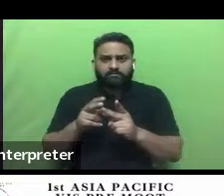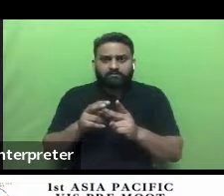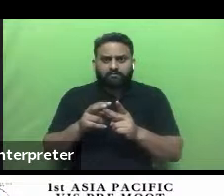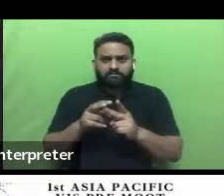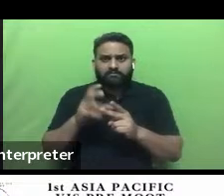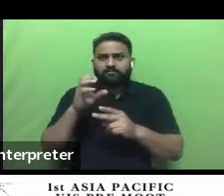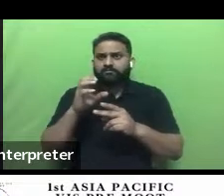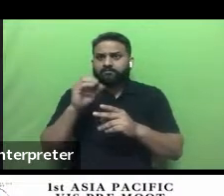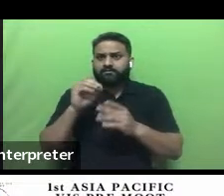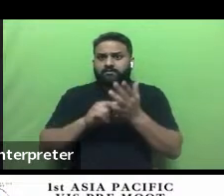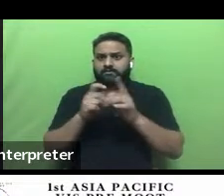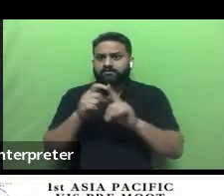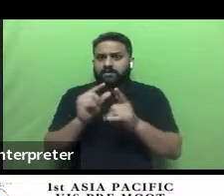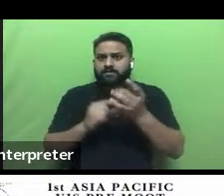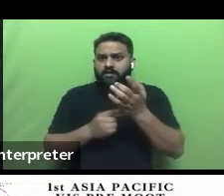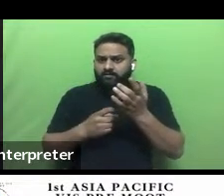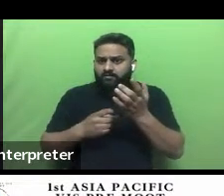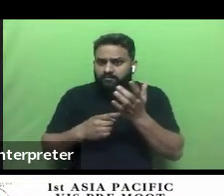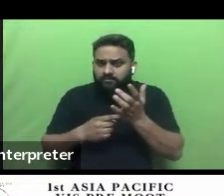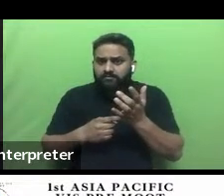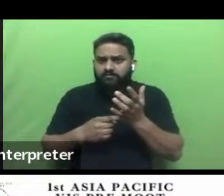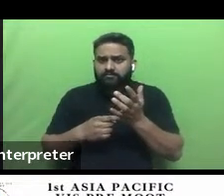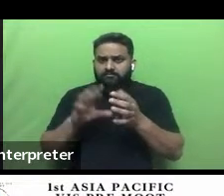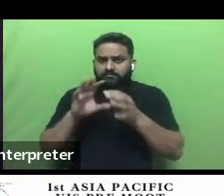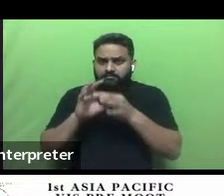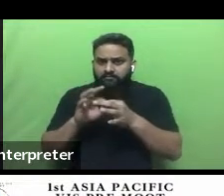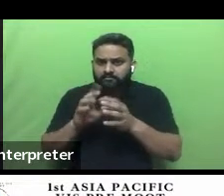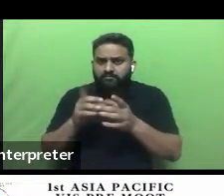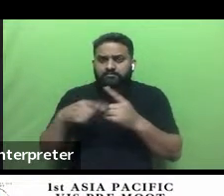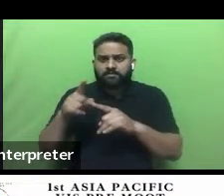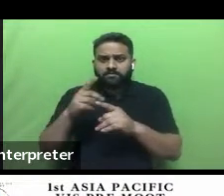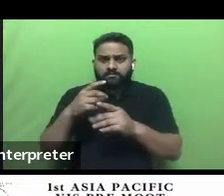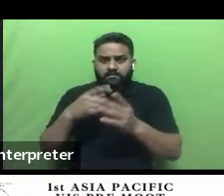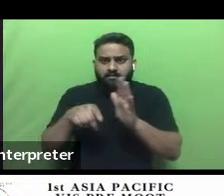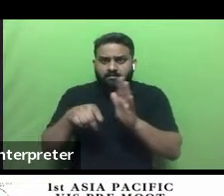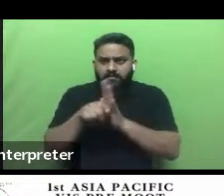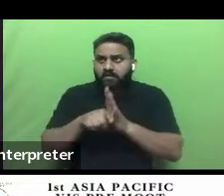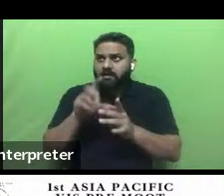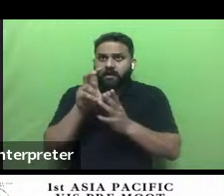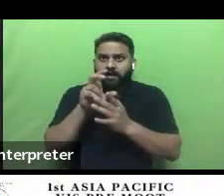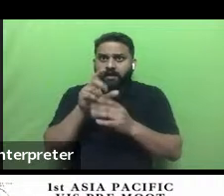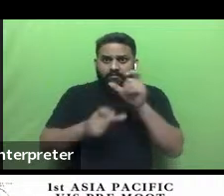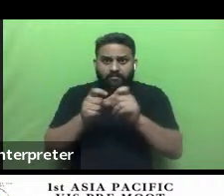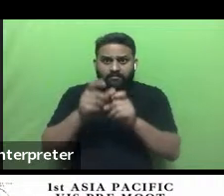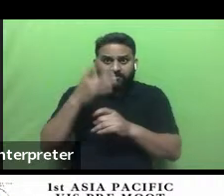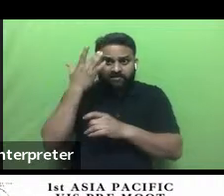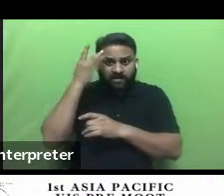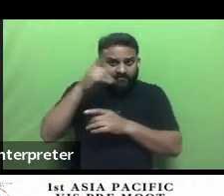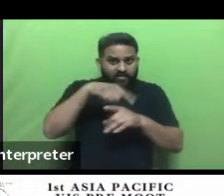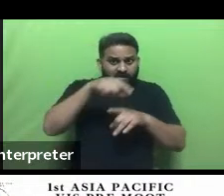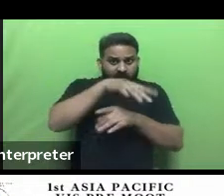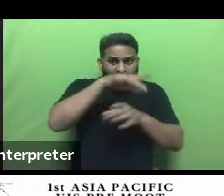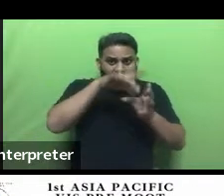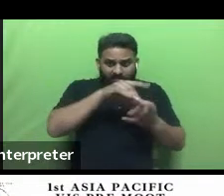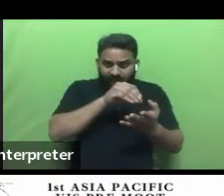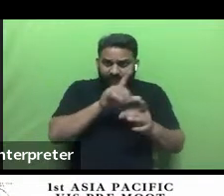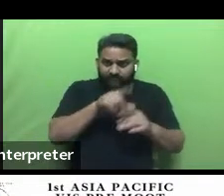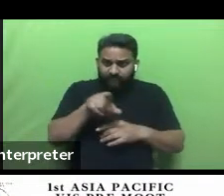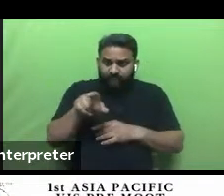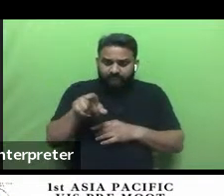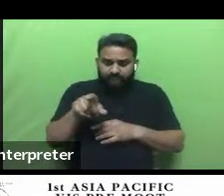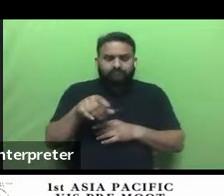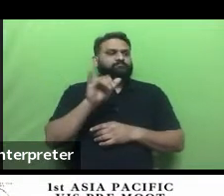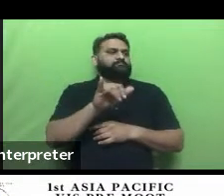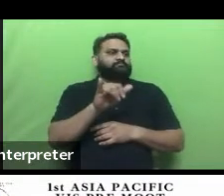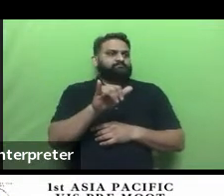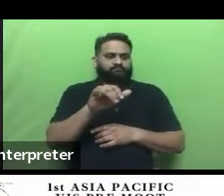conduct being binding on, or her knowledge being binding on the company, this one California state court case that you've given us? Yes,